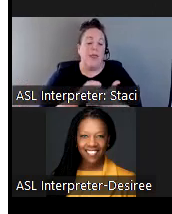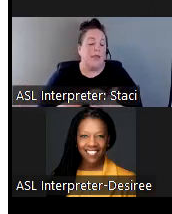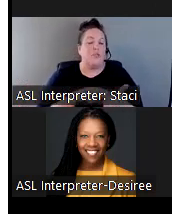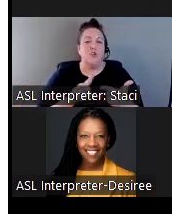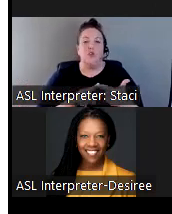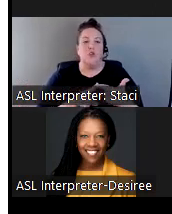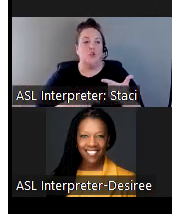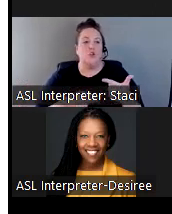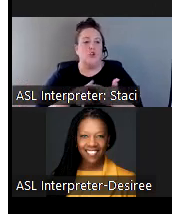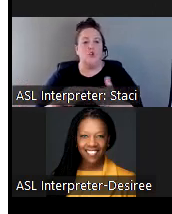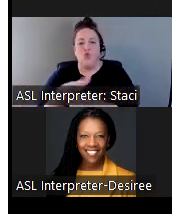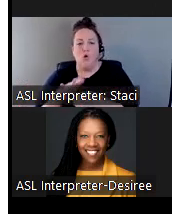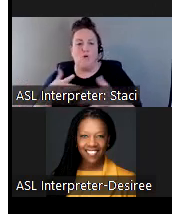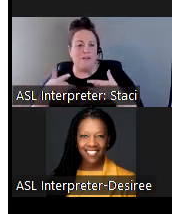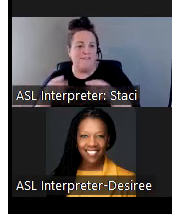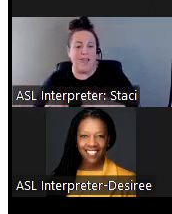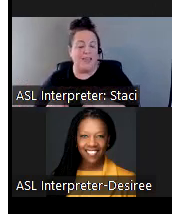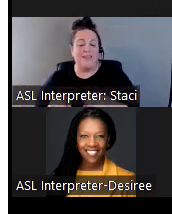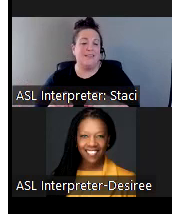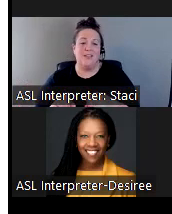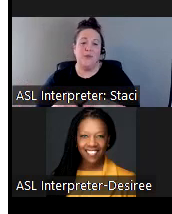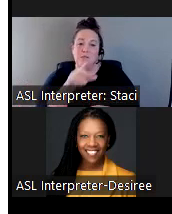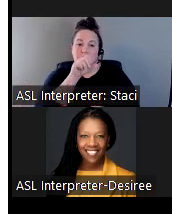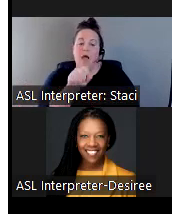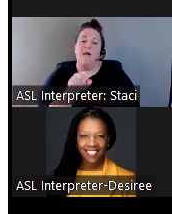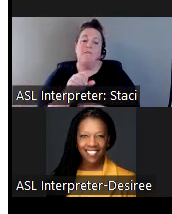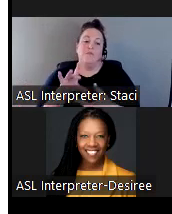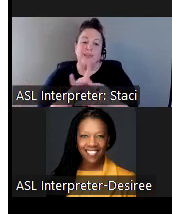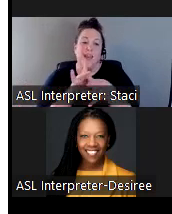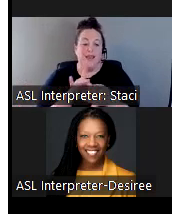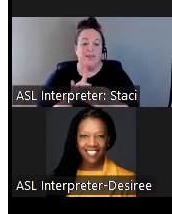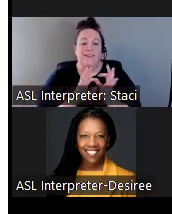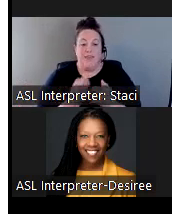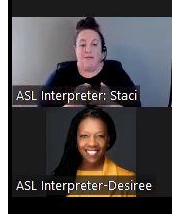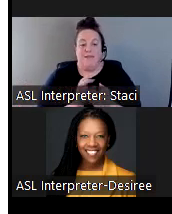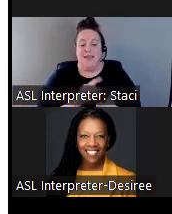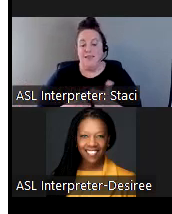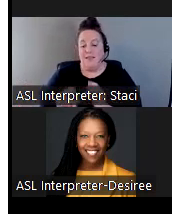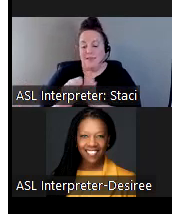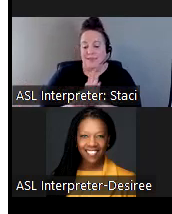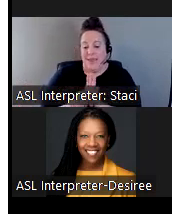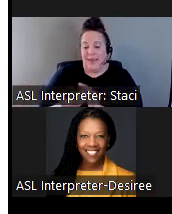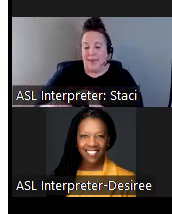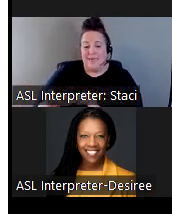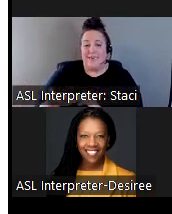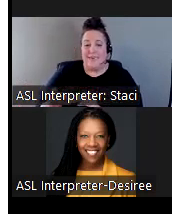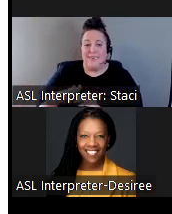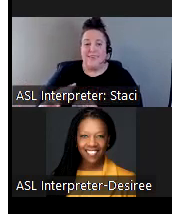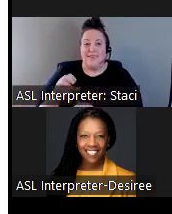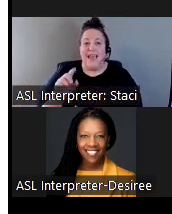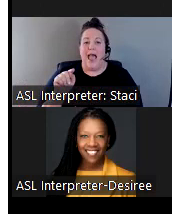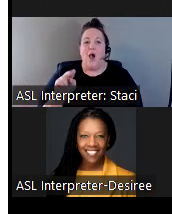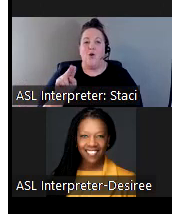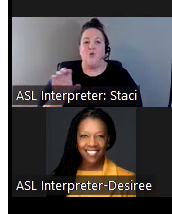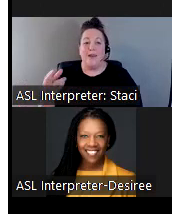to local events. And so we'd love to connect families there. And then that statewide outreach center, it is based at the Texas